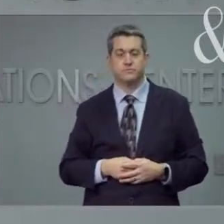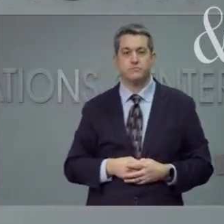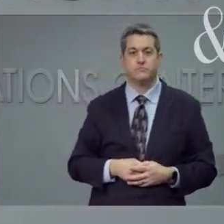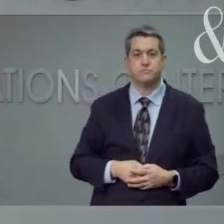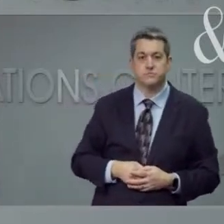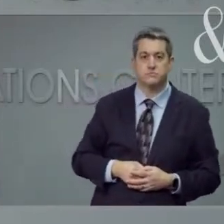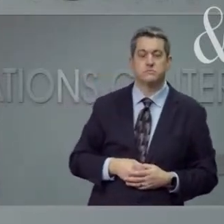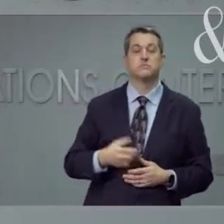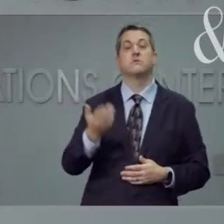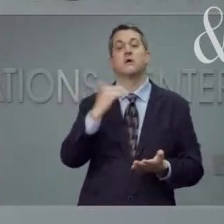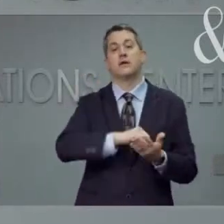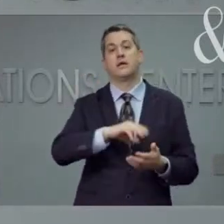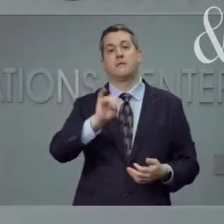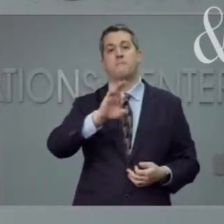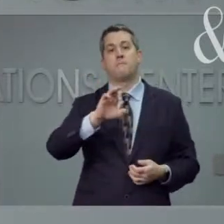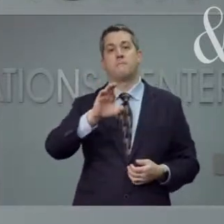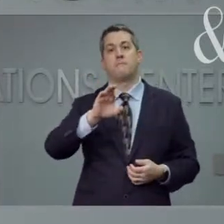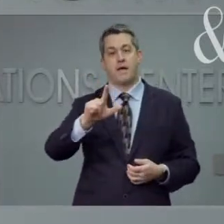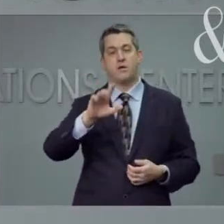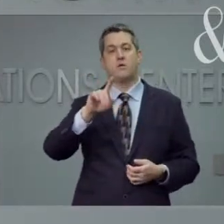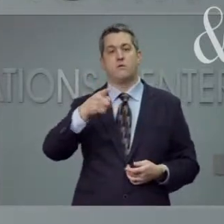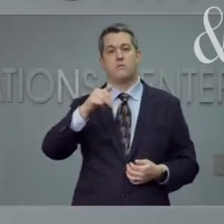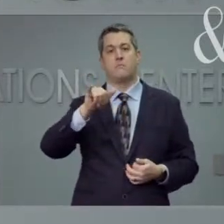Follow-up, Michael Perchik, WTVD.